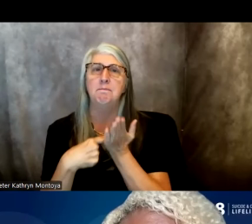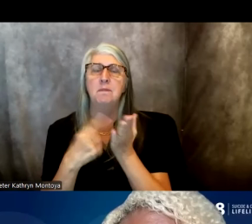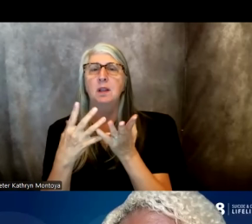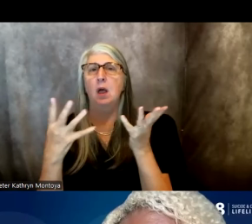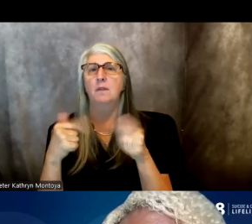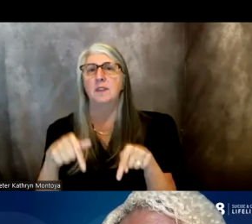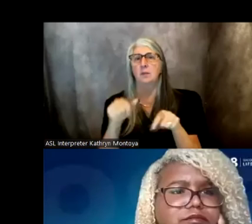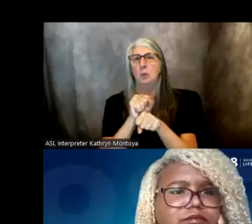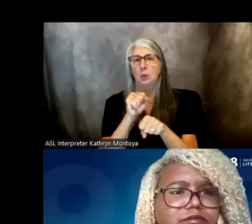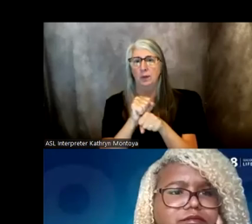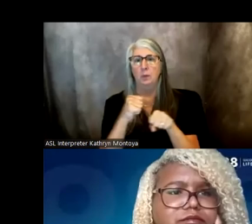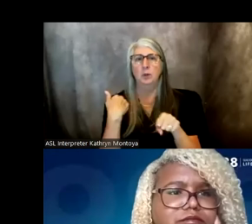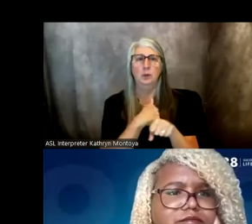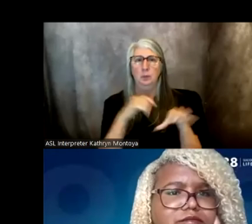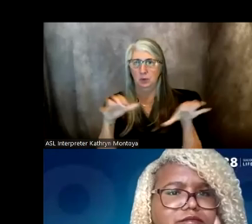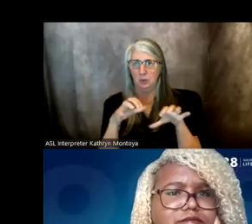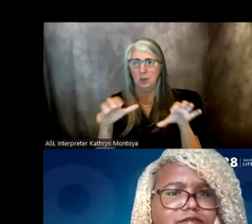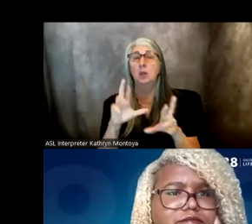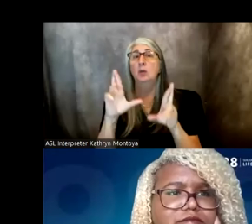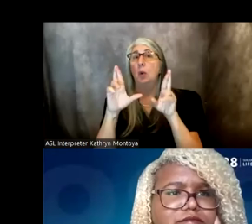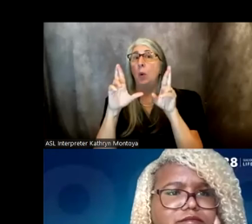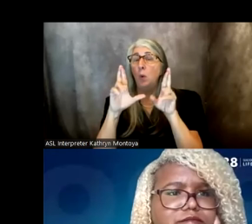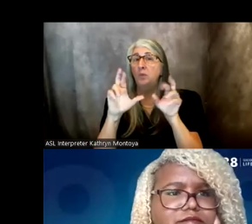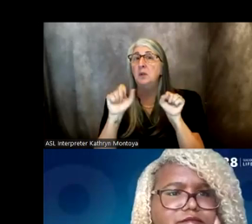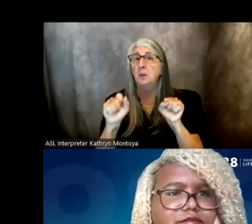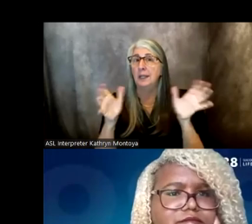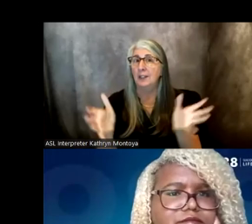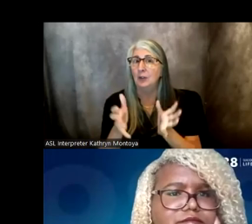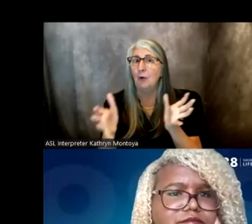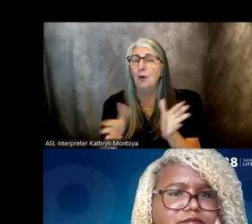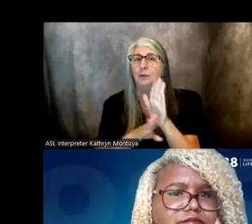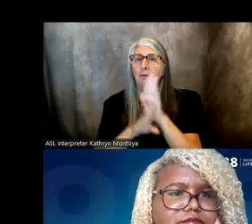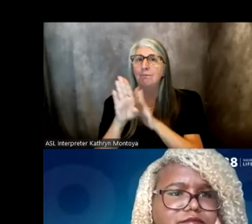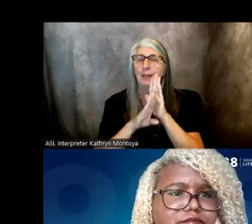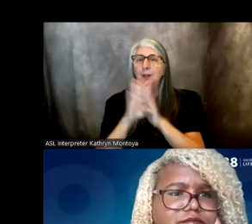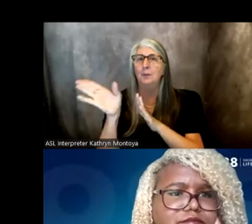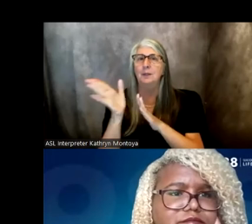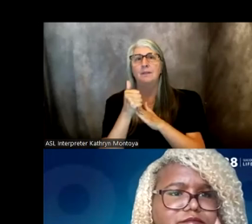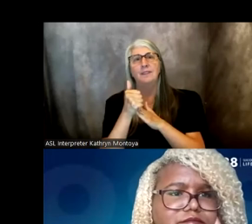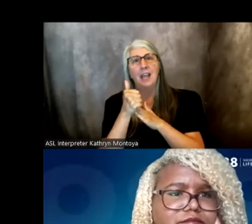doing. Our hope is that we can encourage the development of some guidance